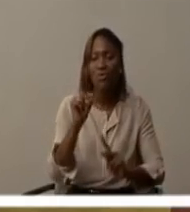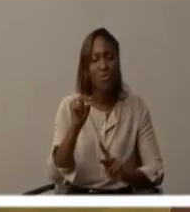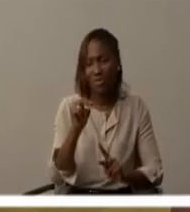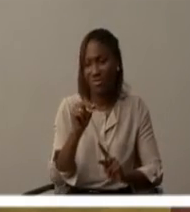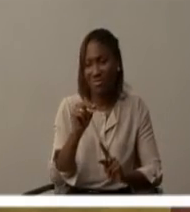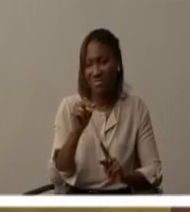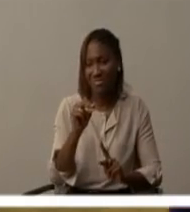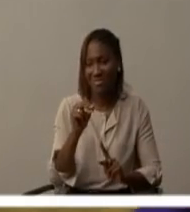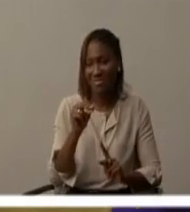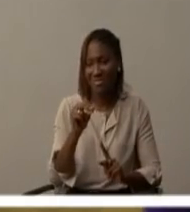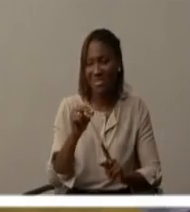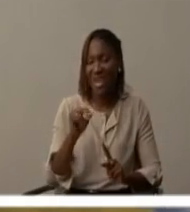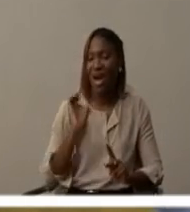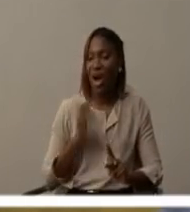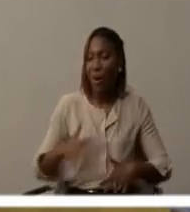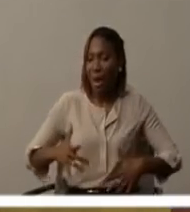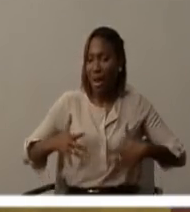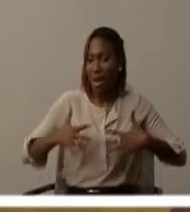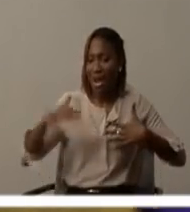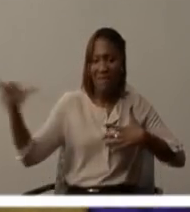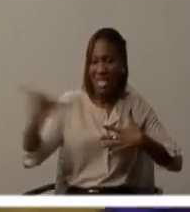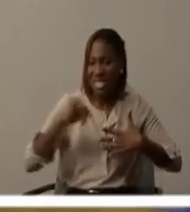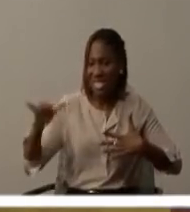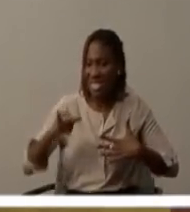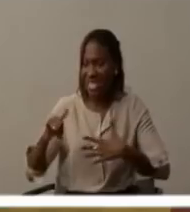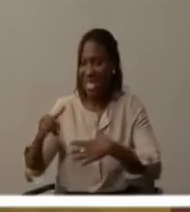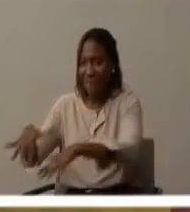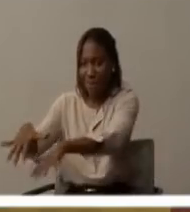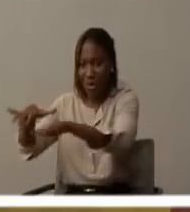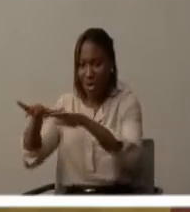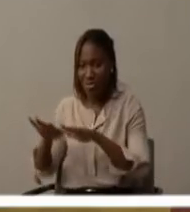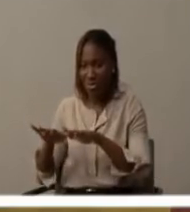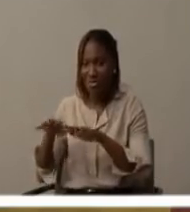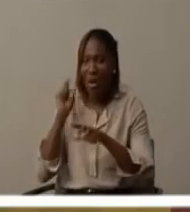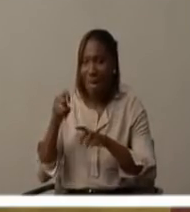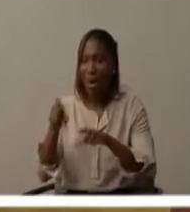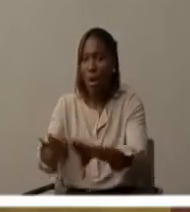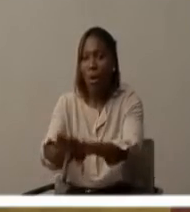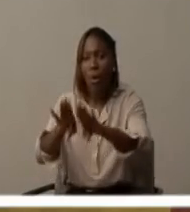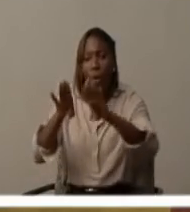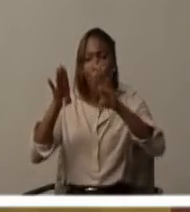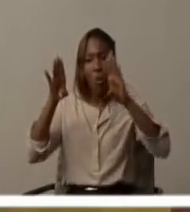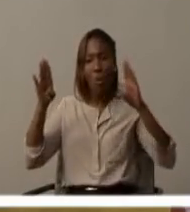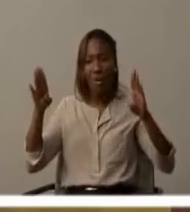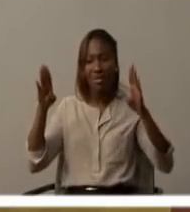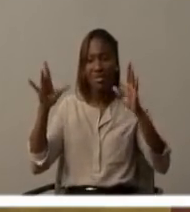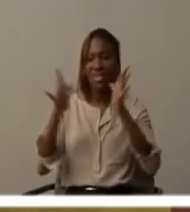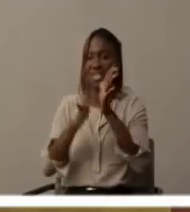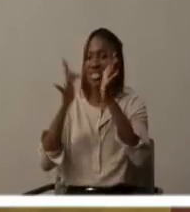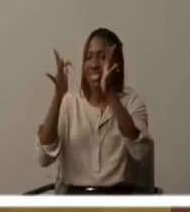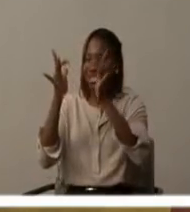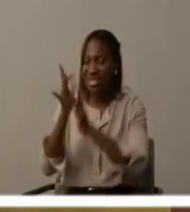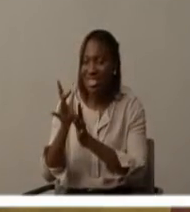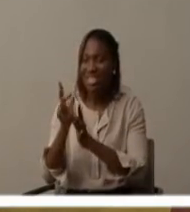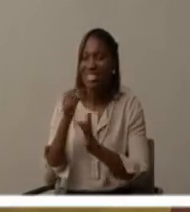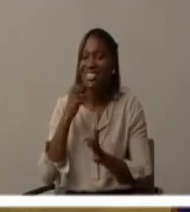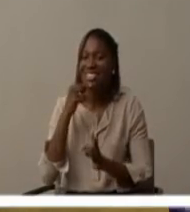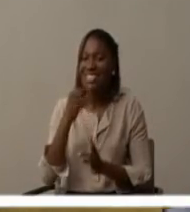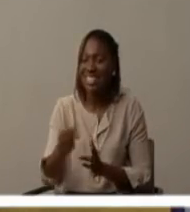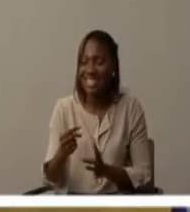And when the stone is rolled, when the grave is open, Jesus just simply says, "Lazarus,